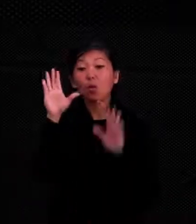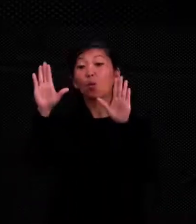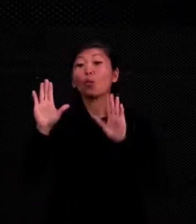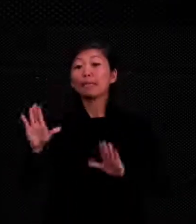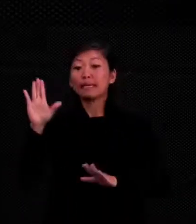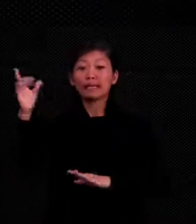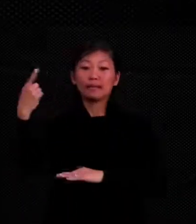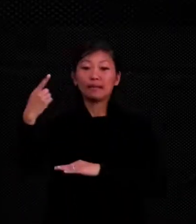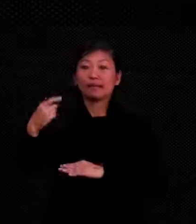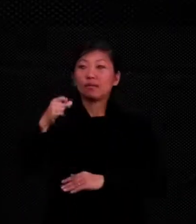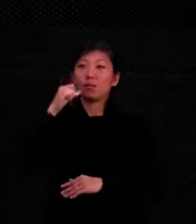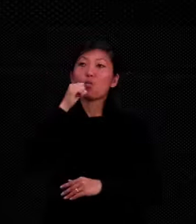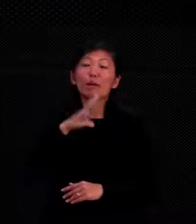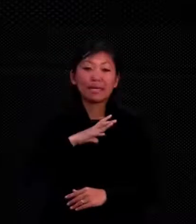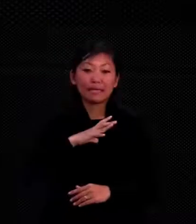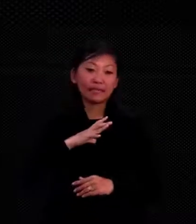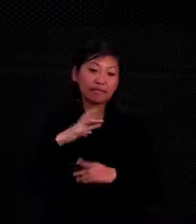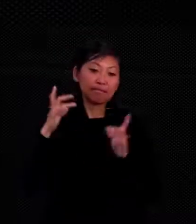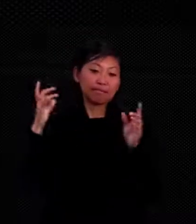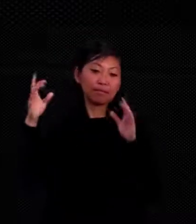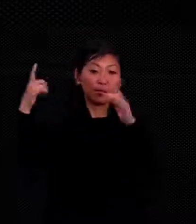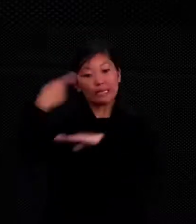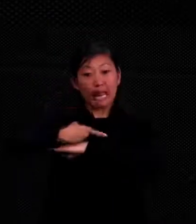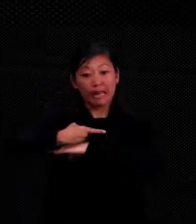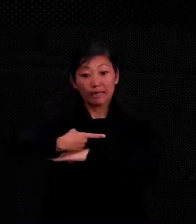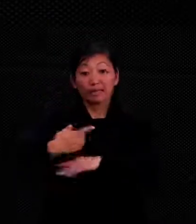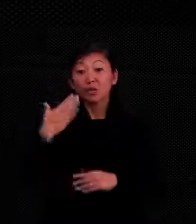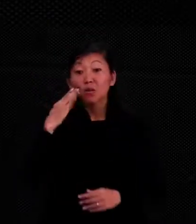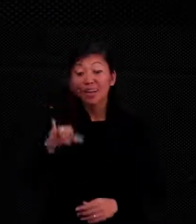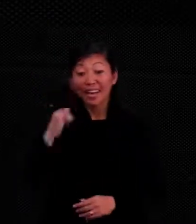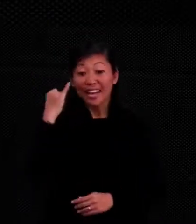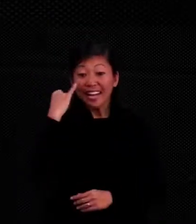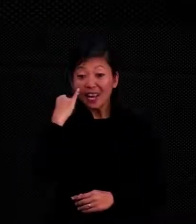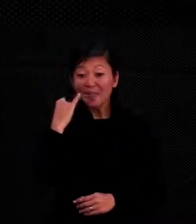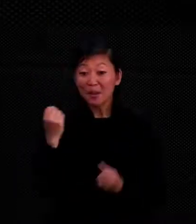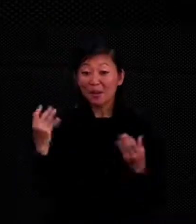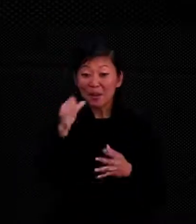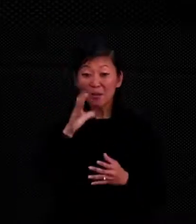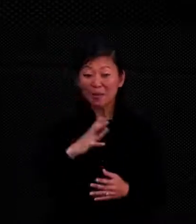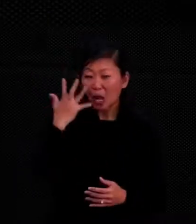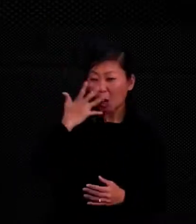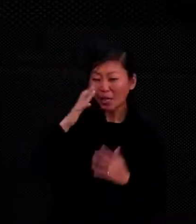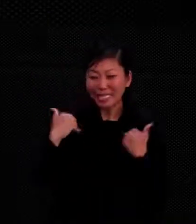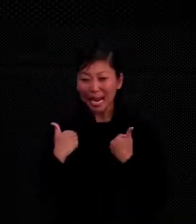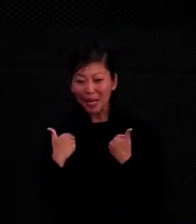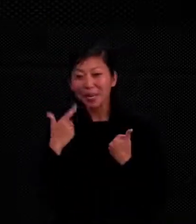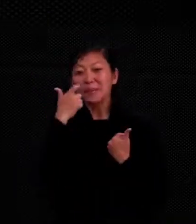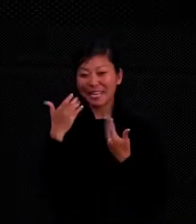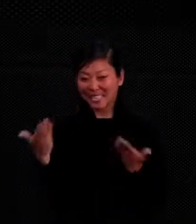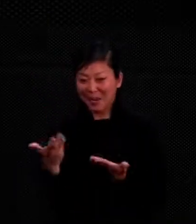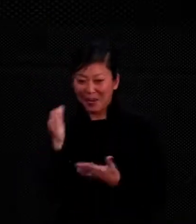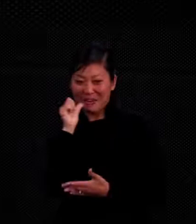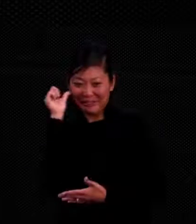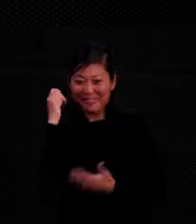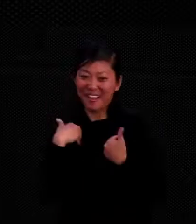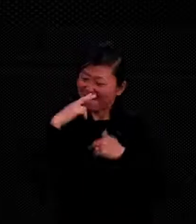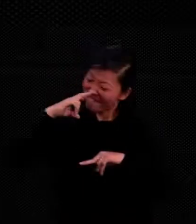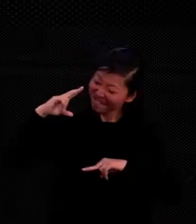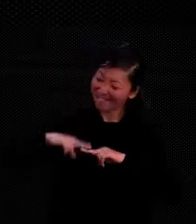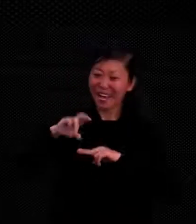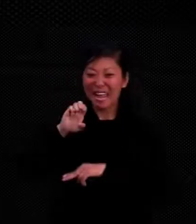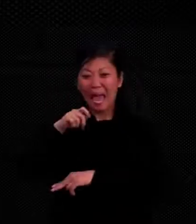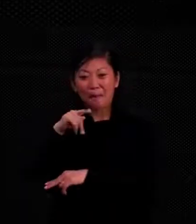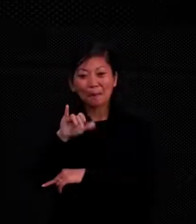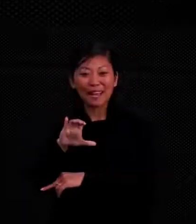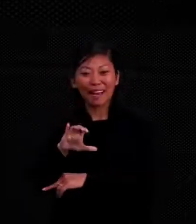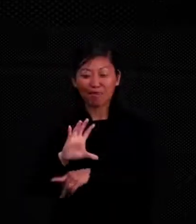Women's Day, and so if there's a lot of ladies in here looking tired, it's because they had an epic amount of fun yesterday. I'm so glad some of you made it. Most of you